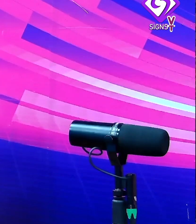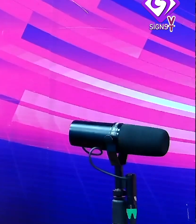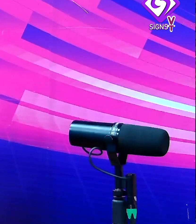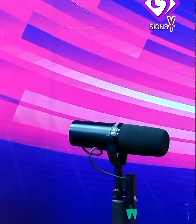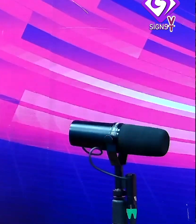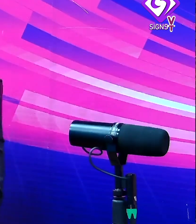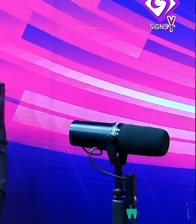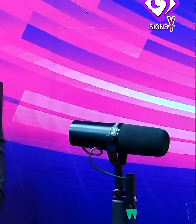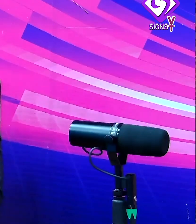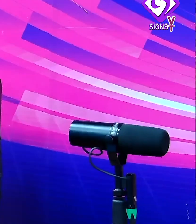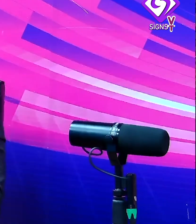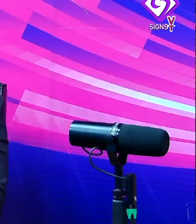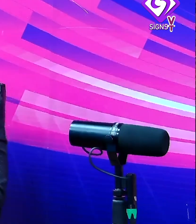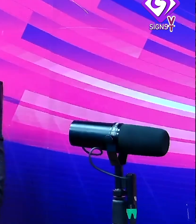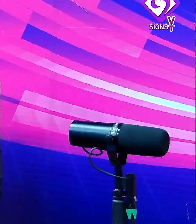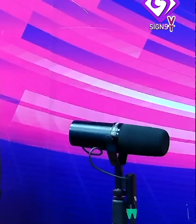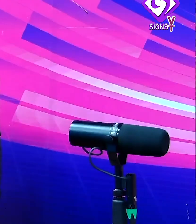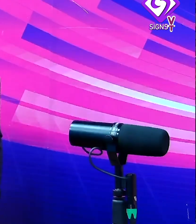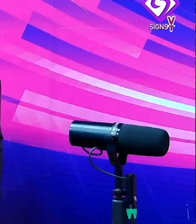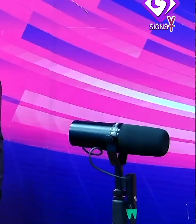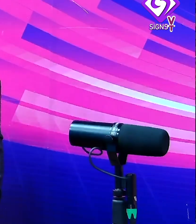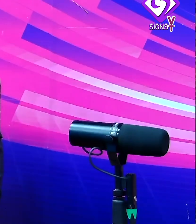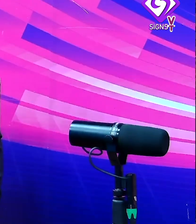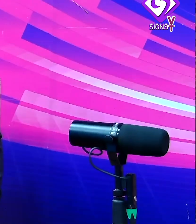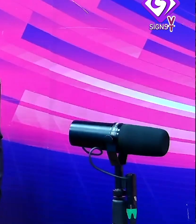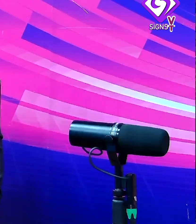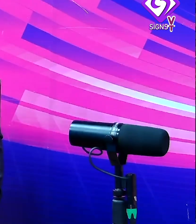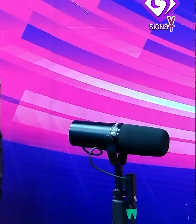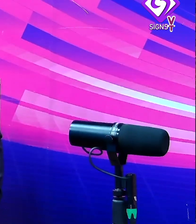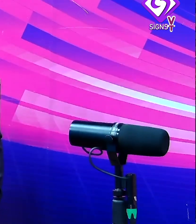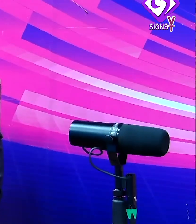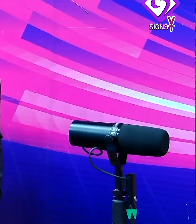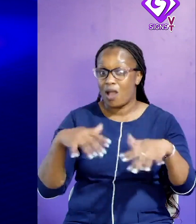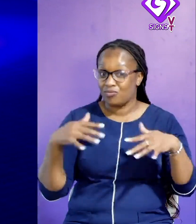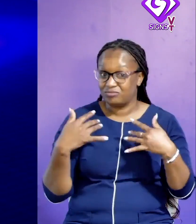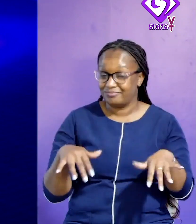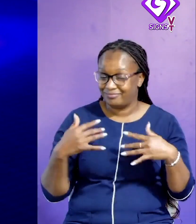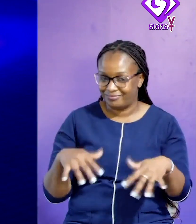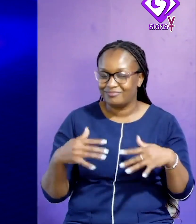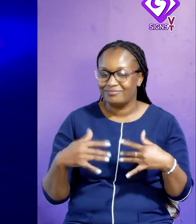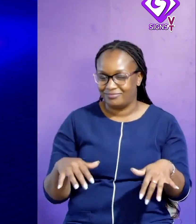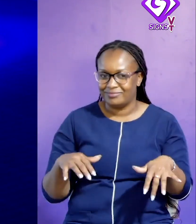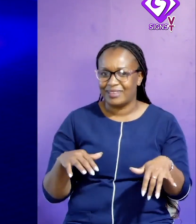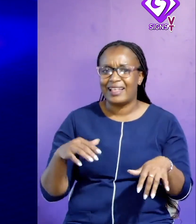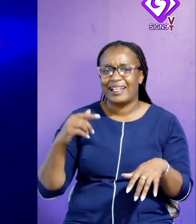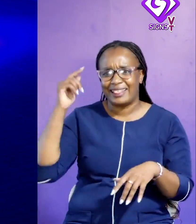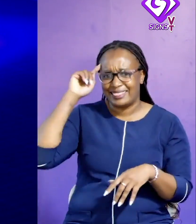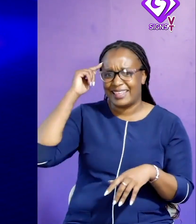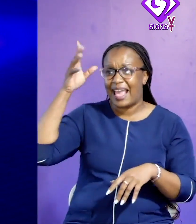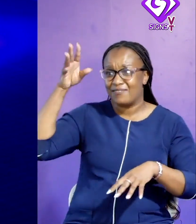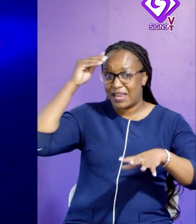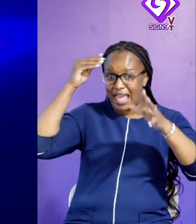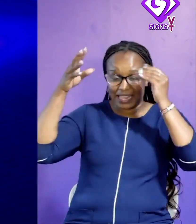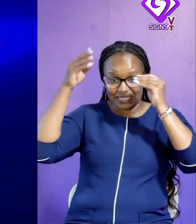will really help a lot if passed. Yeah. Wow. I think I've learned a lot